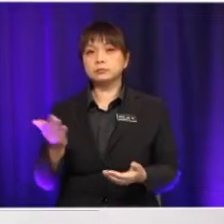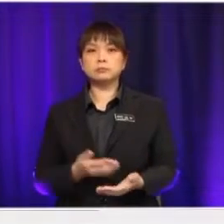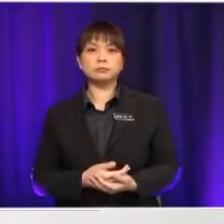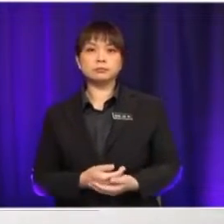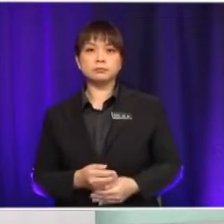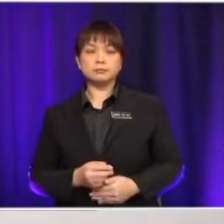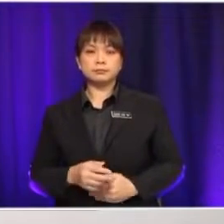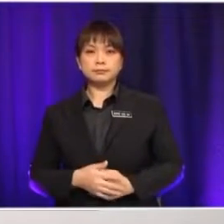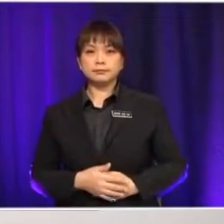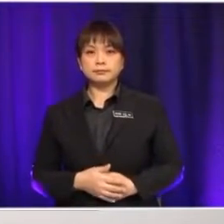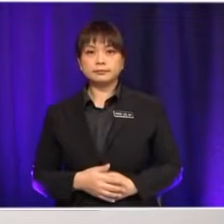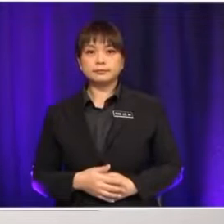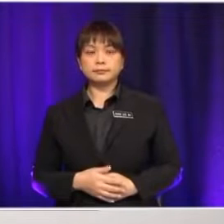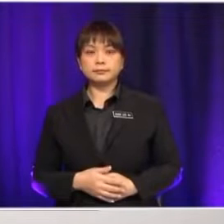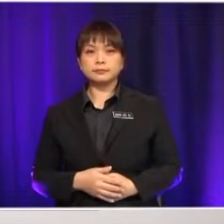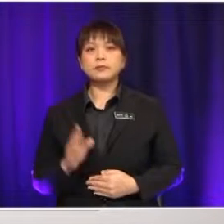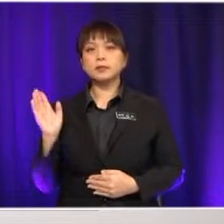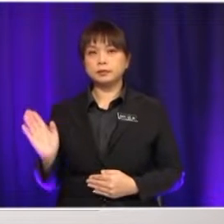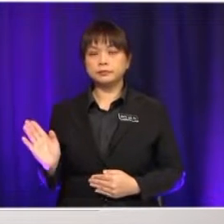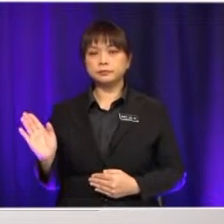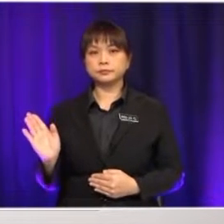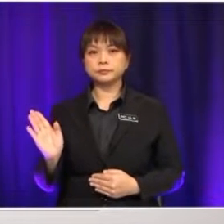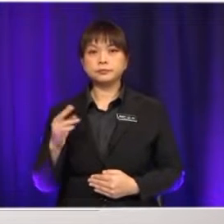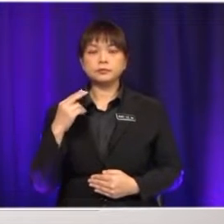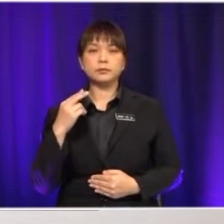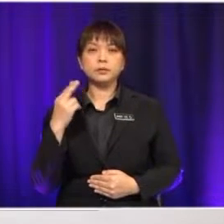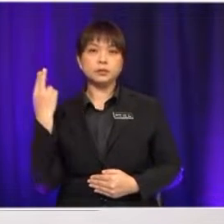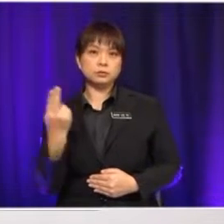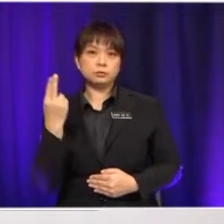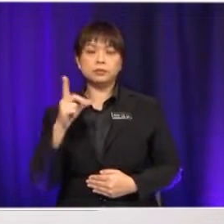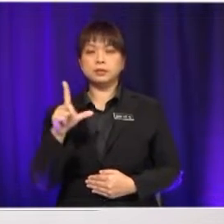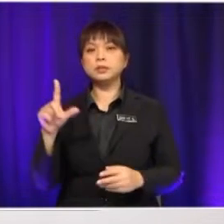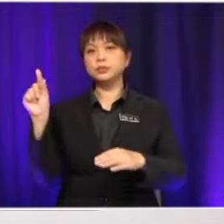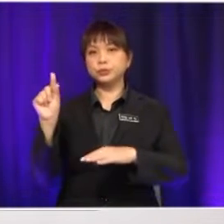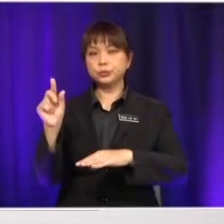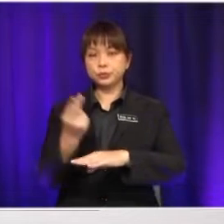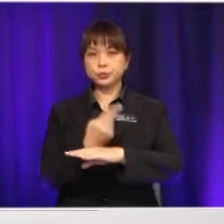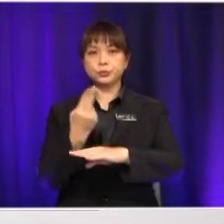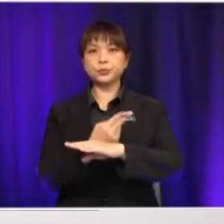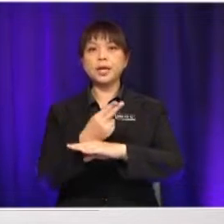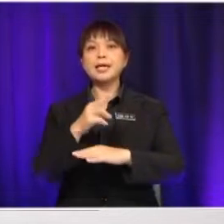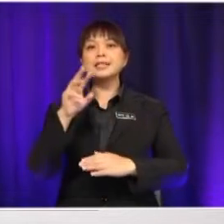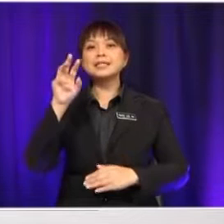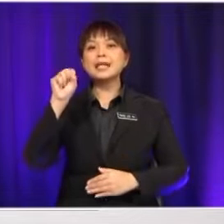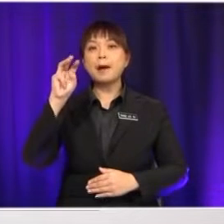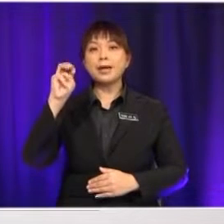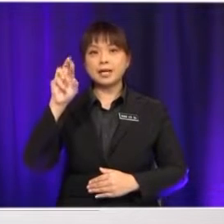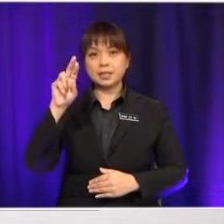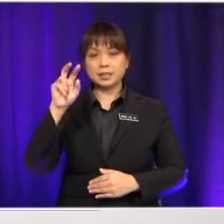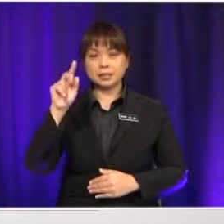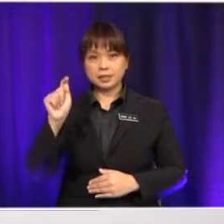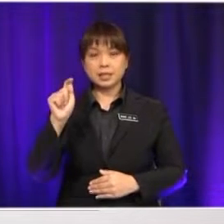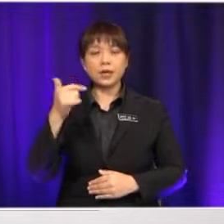your friends? I usually talk to my friend by smartphone because I just need a finger touch on the smart screen to communicate